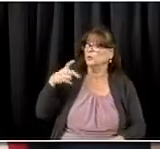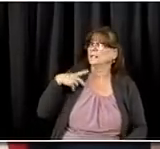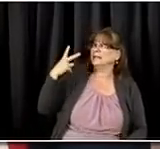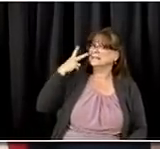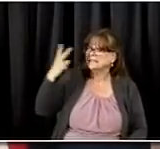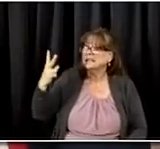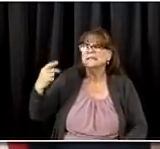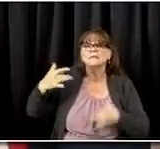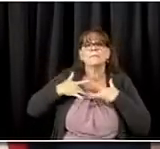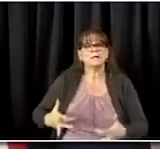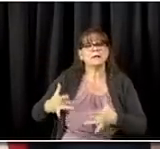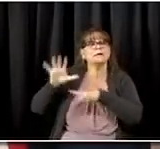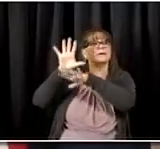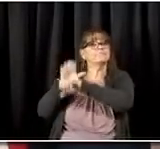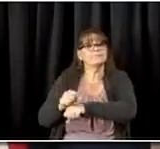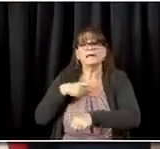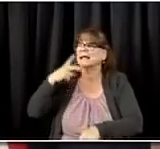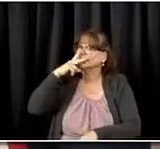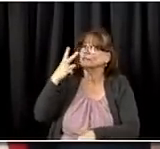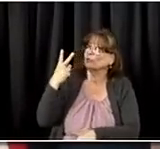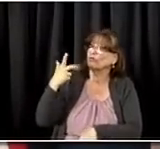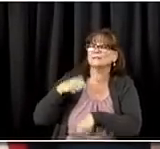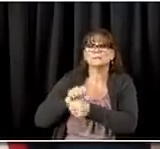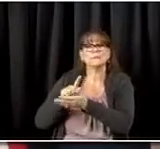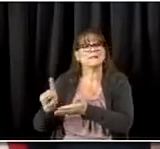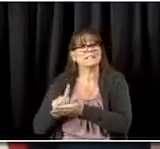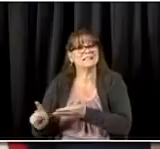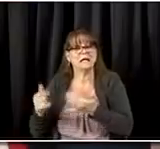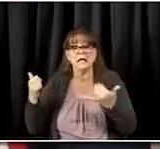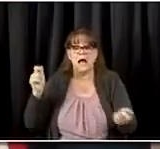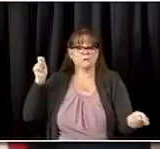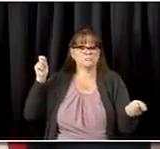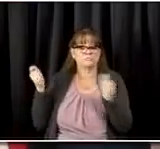Thanksgiving. My parents are both 76. We know that